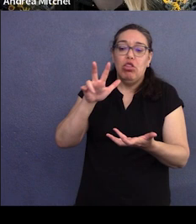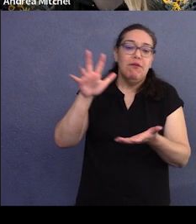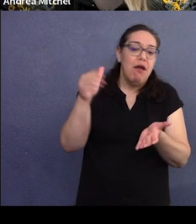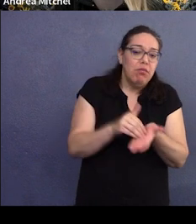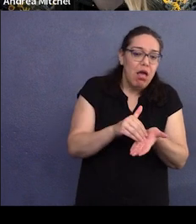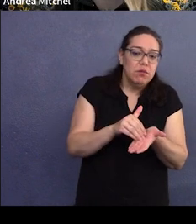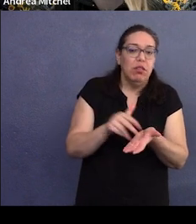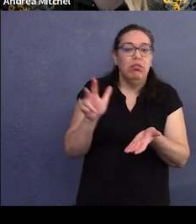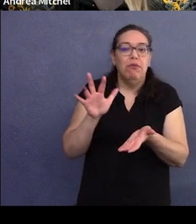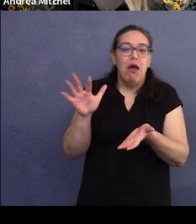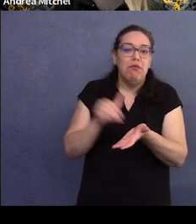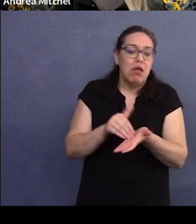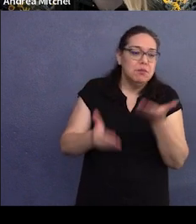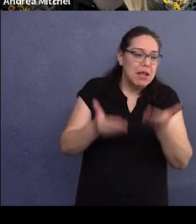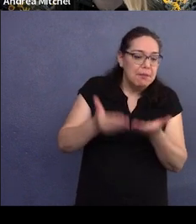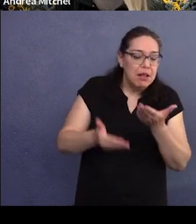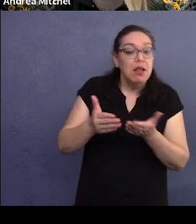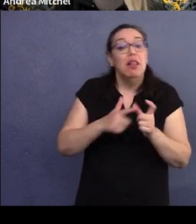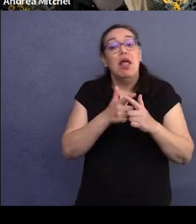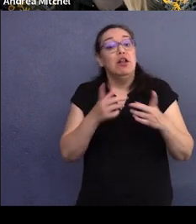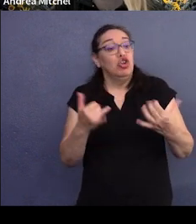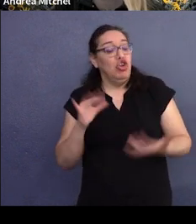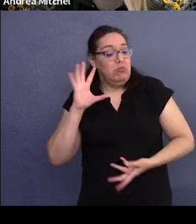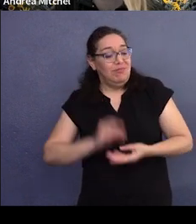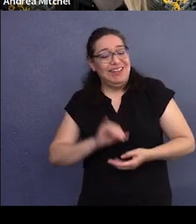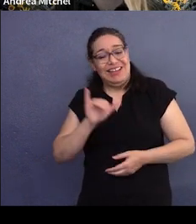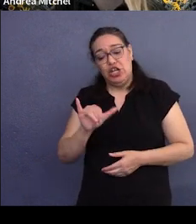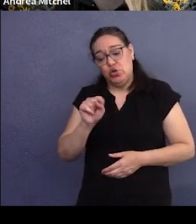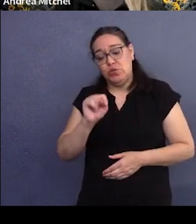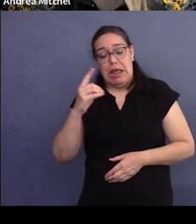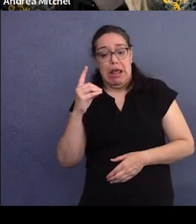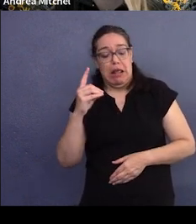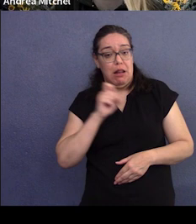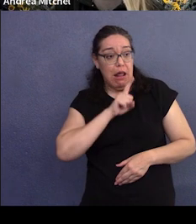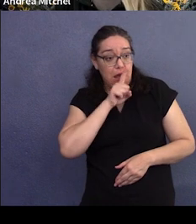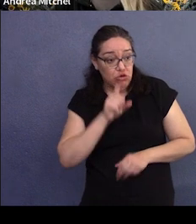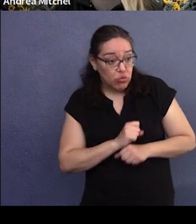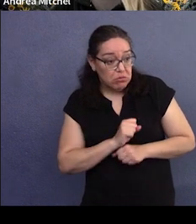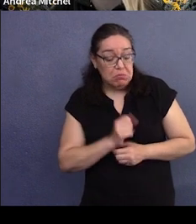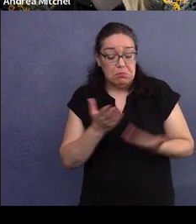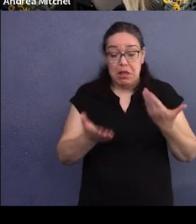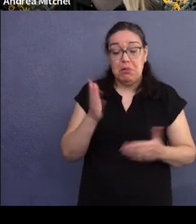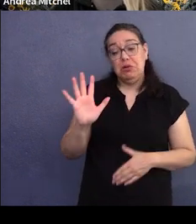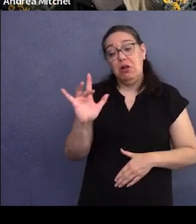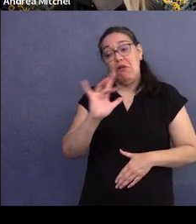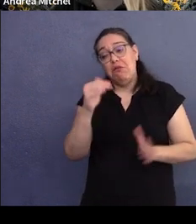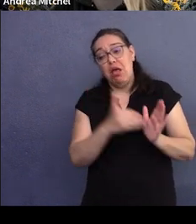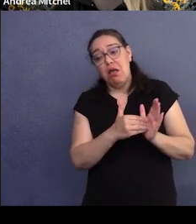and and then your current year to date actual is say